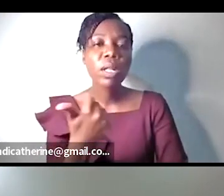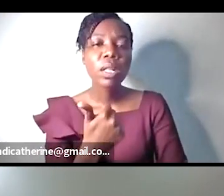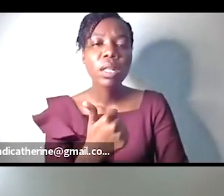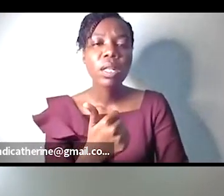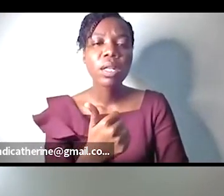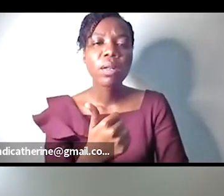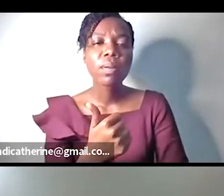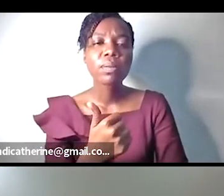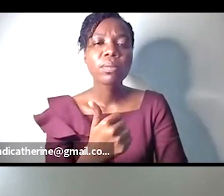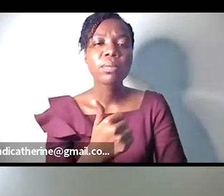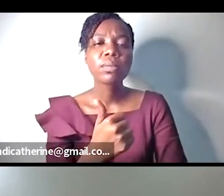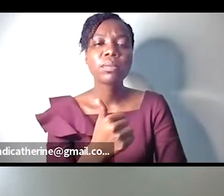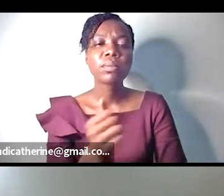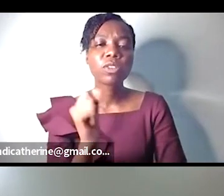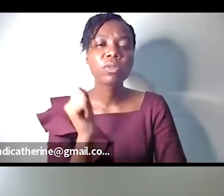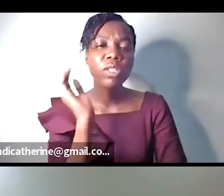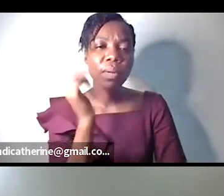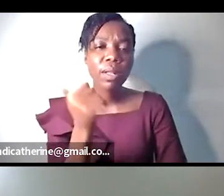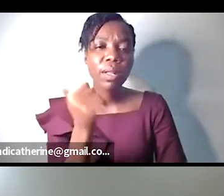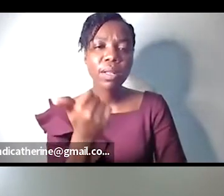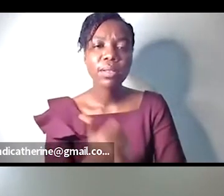Judith, can you hear me?